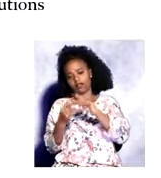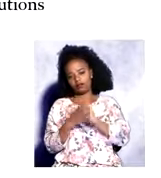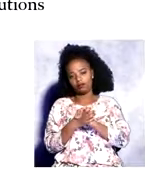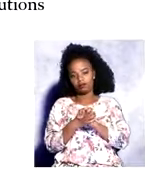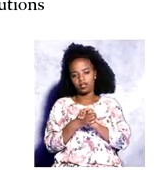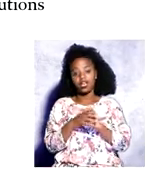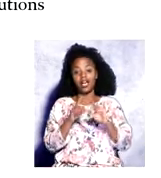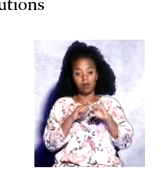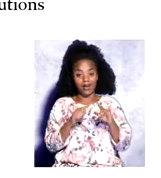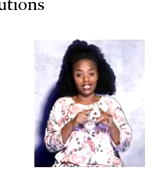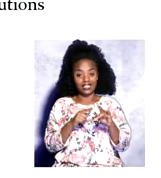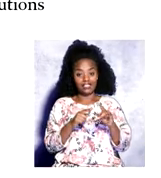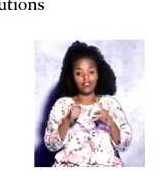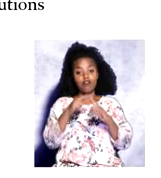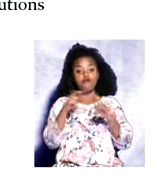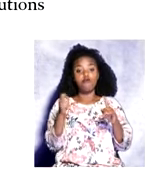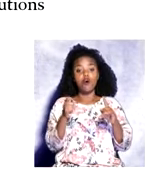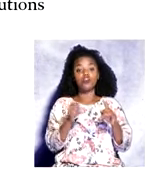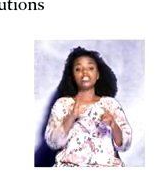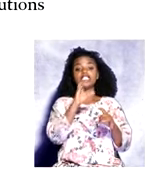But for this interval,